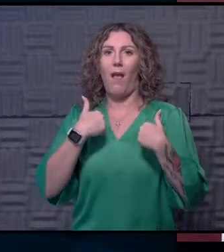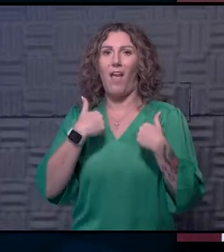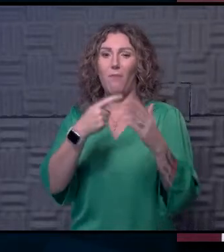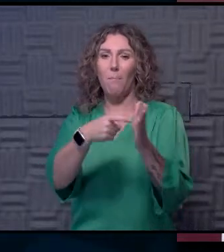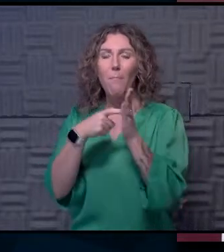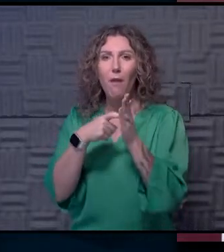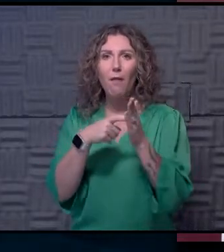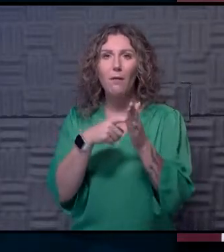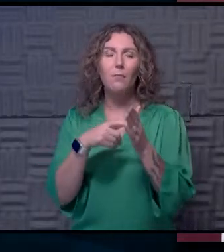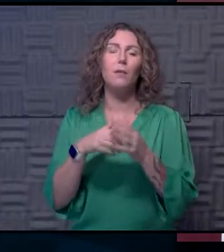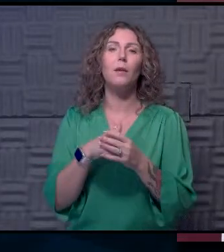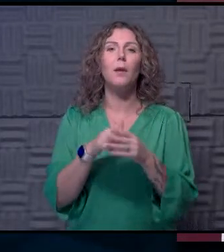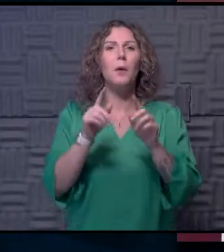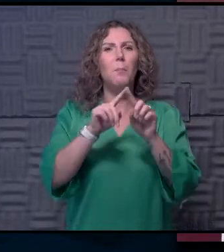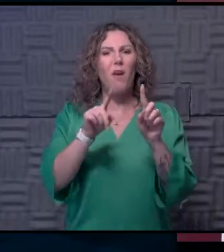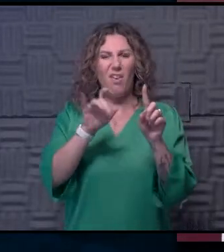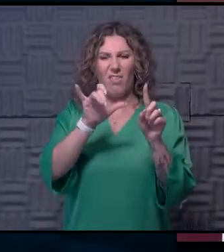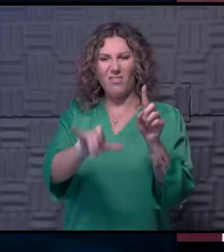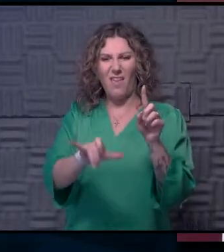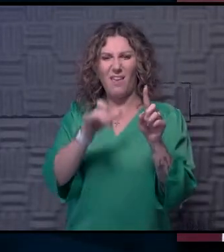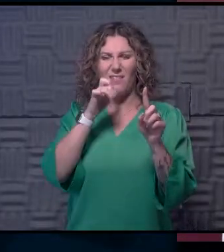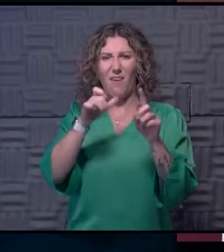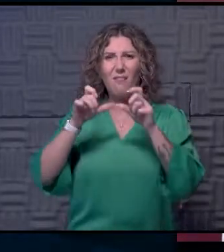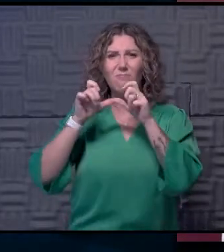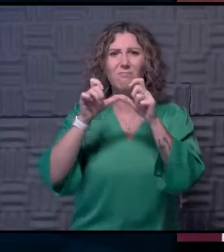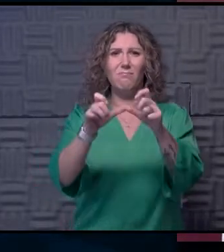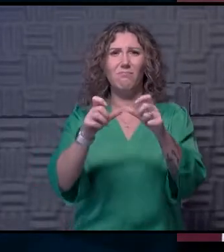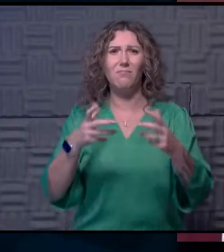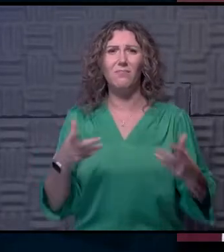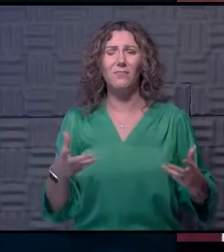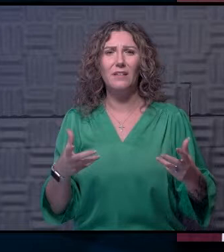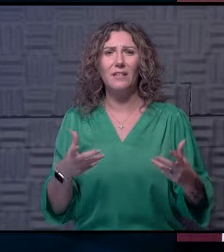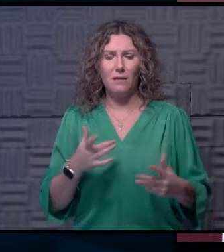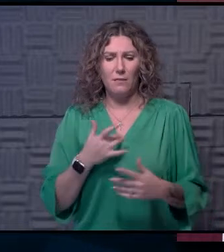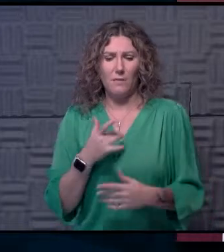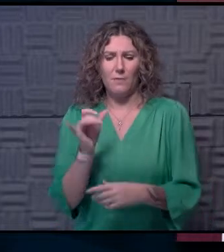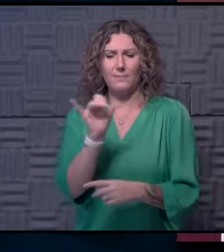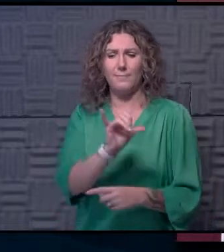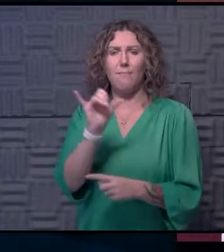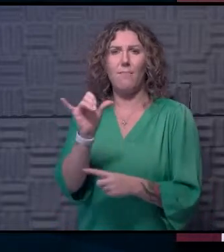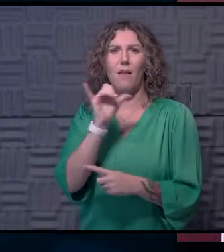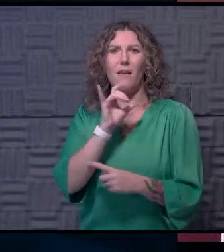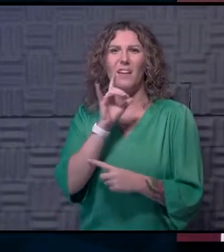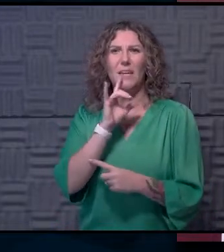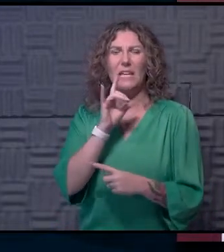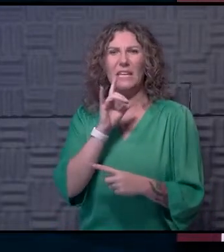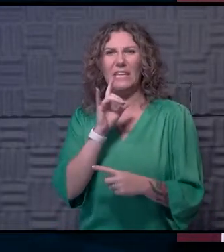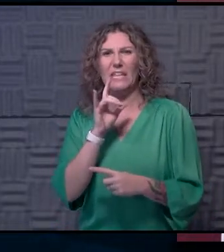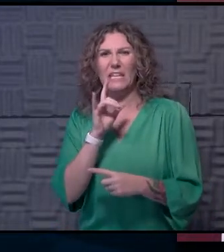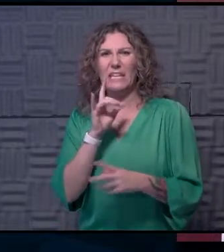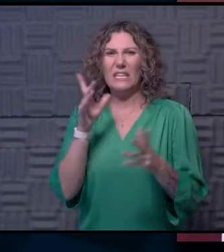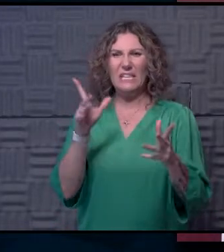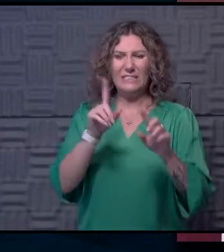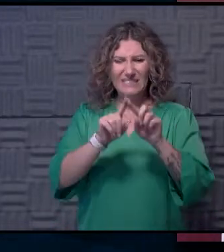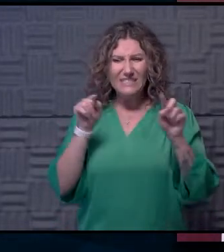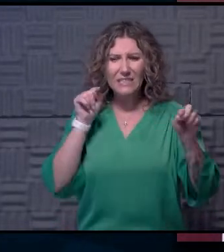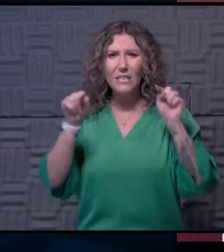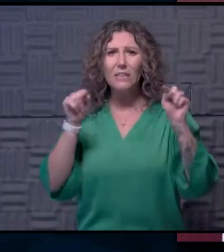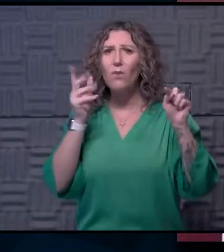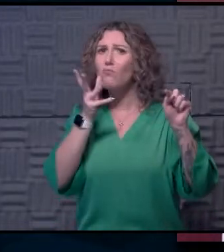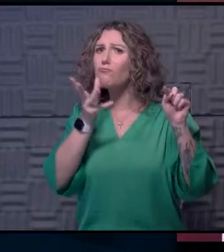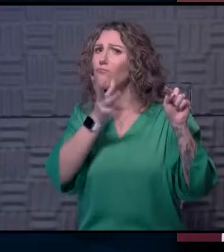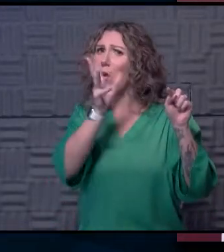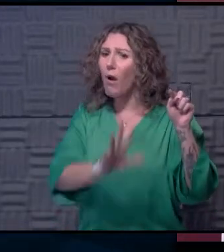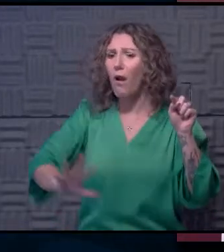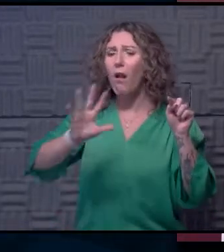But even that notwithstanding, it feels like there's this big schism between rural and urban areas